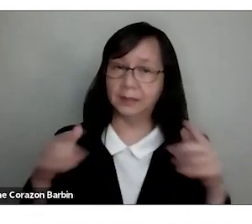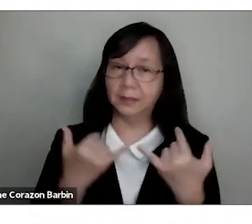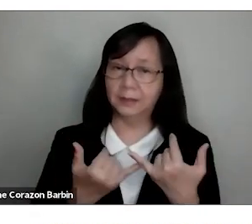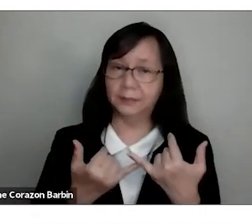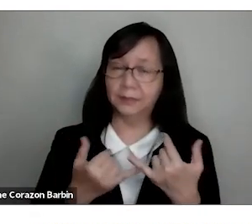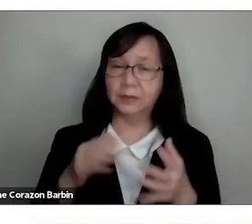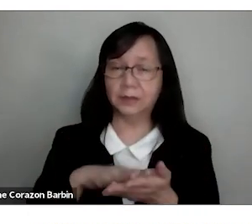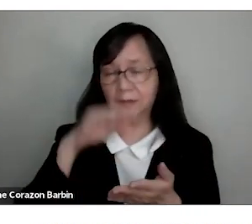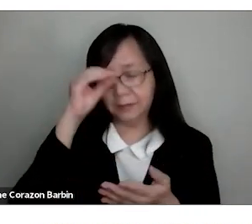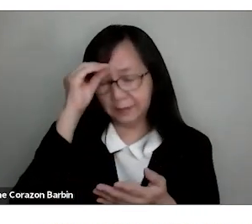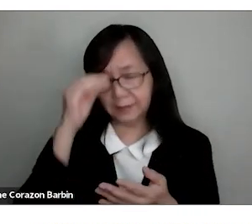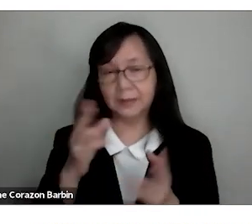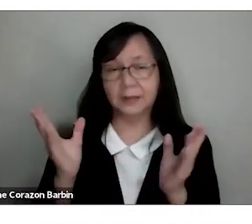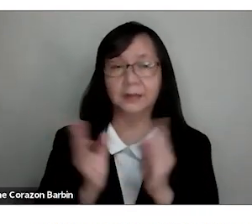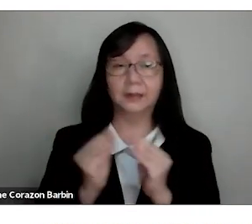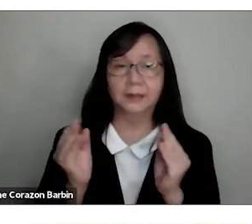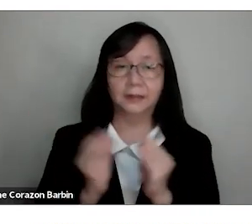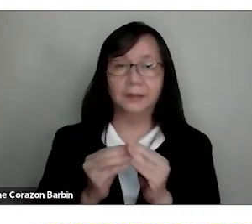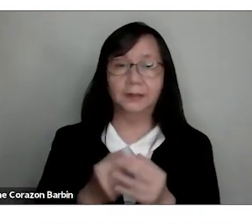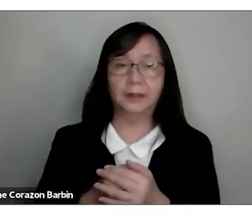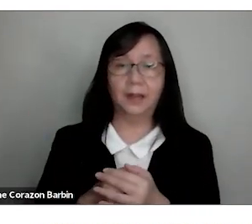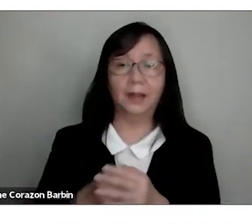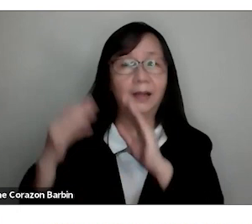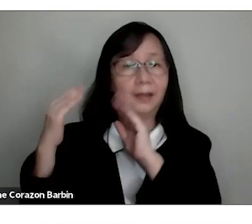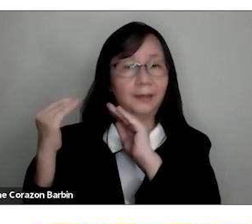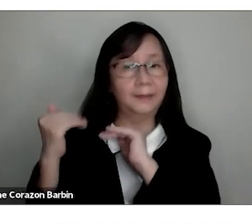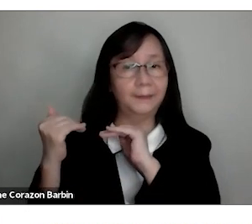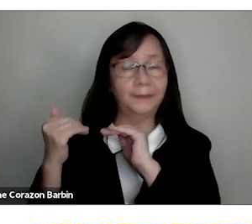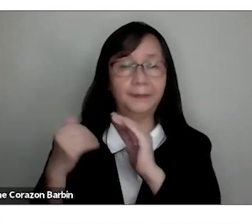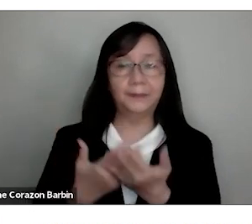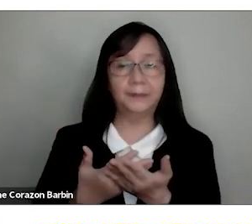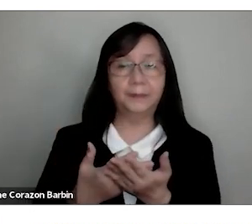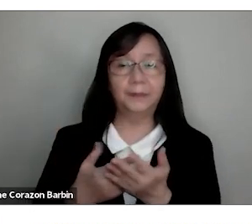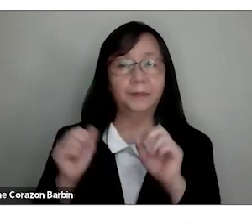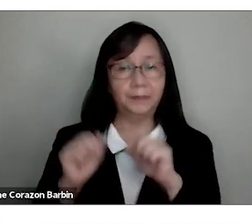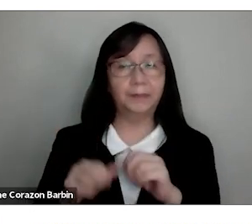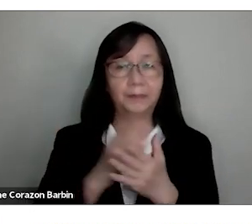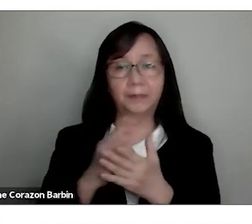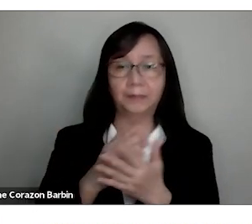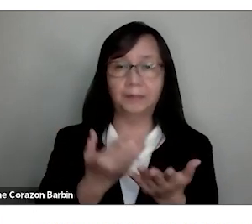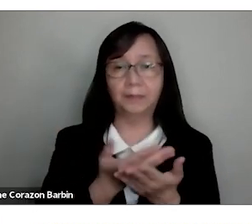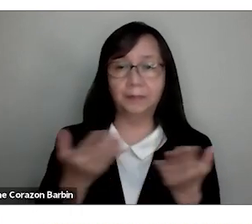in our learning session today. So I hope I'm able to share with you